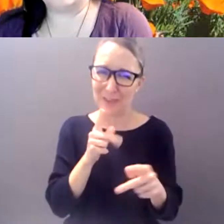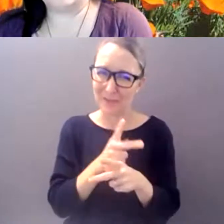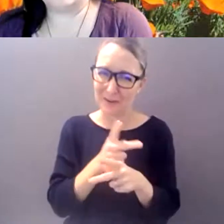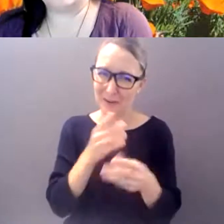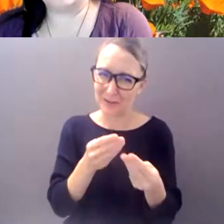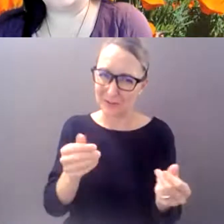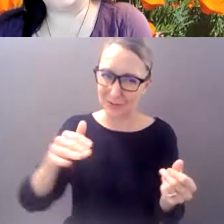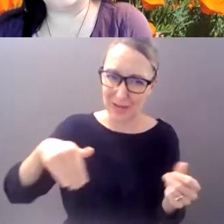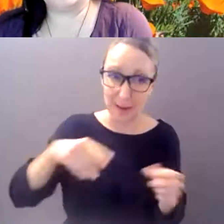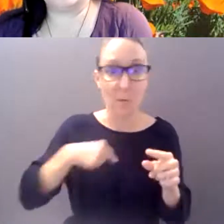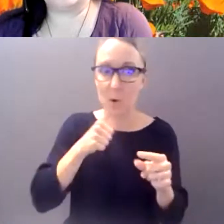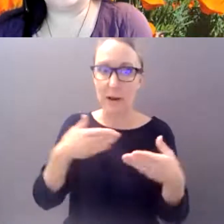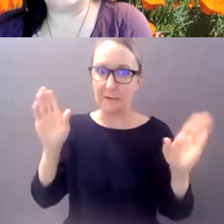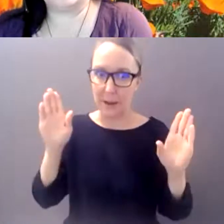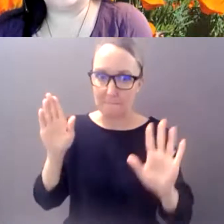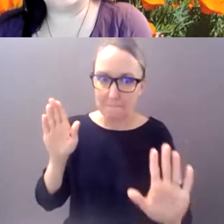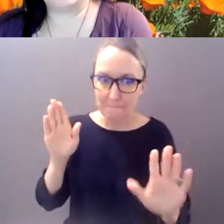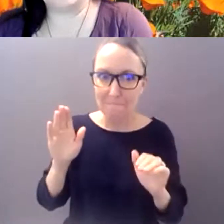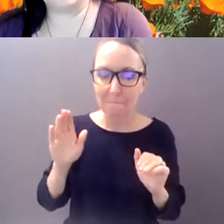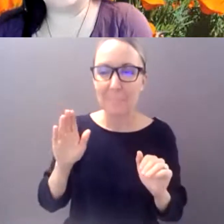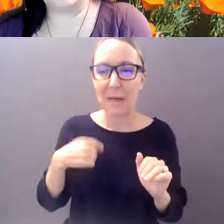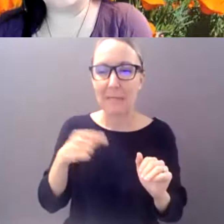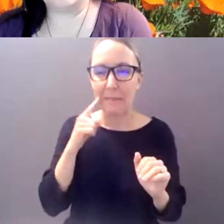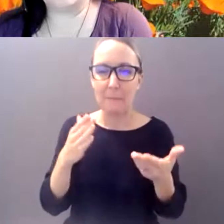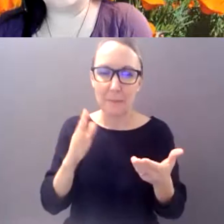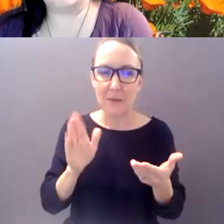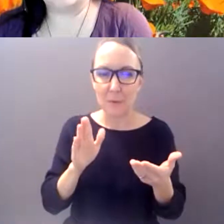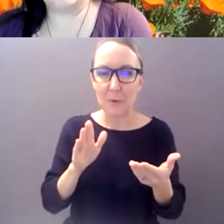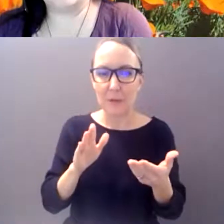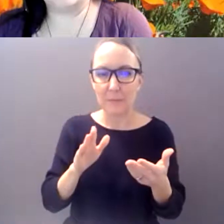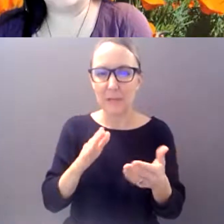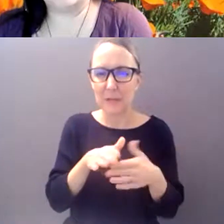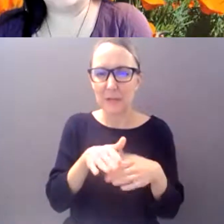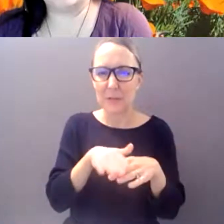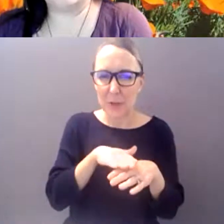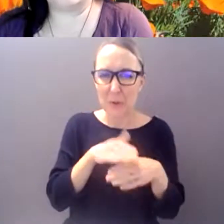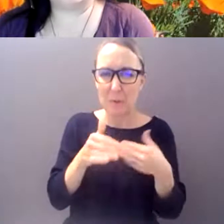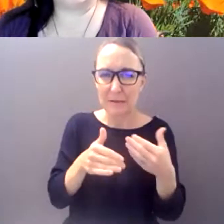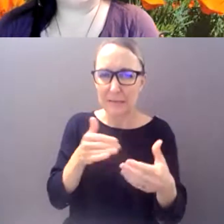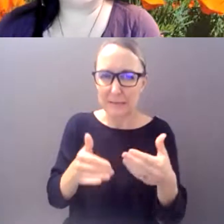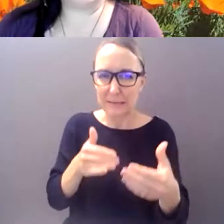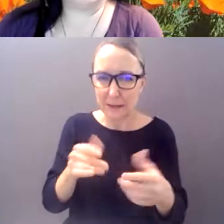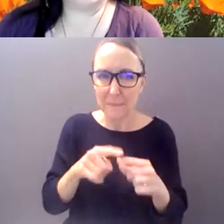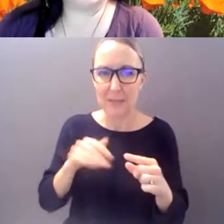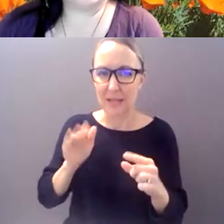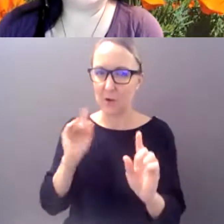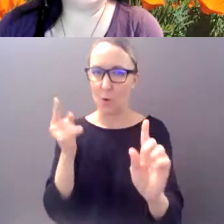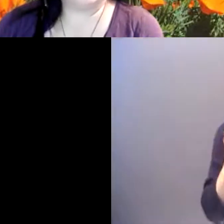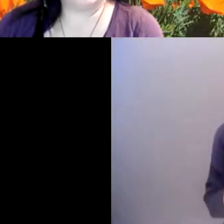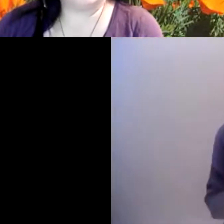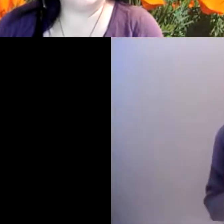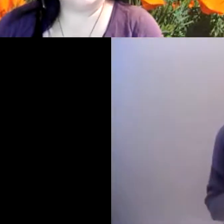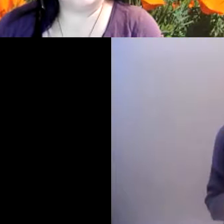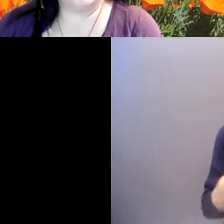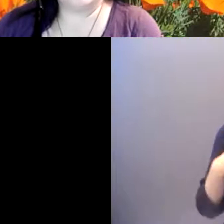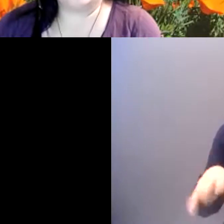time, we're not giving up. I think, yeah, it might be an incremental approach, but hopefully we'll build towards that. Well, I can add,